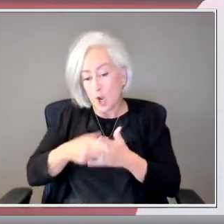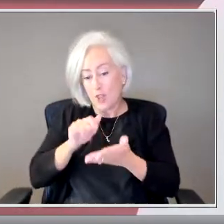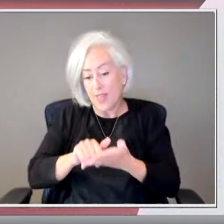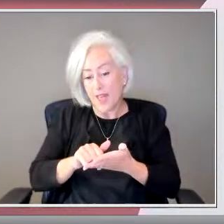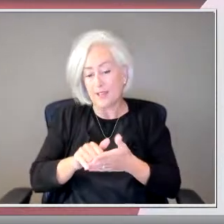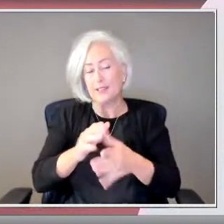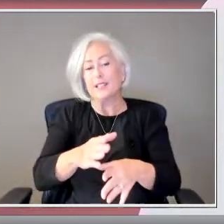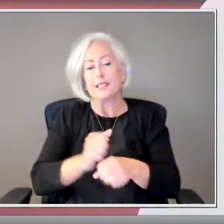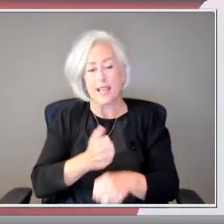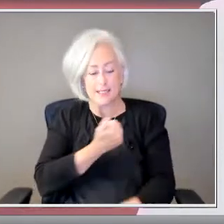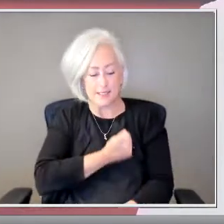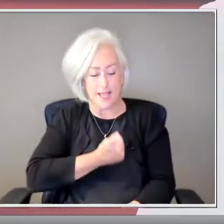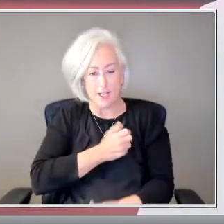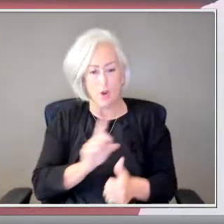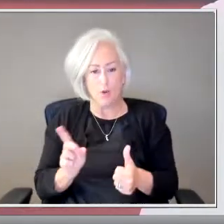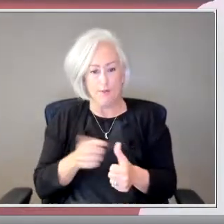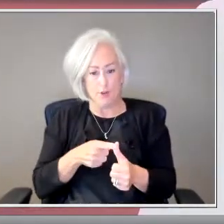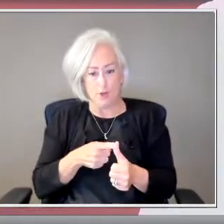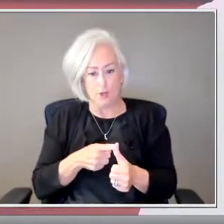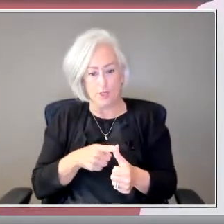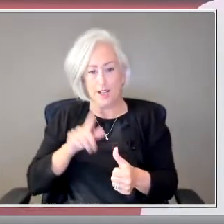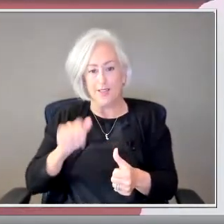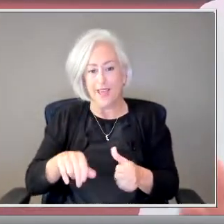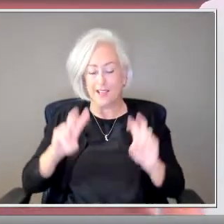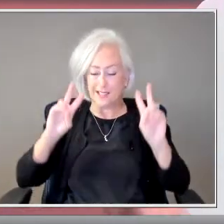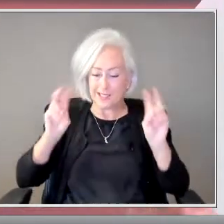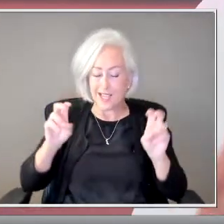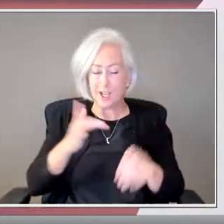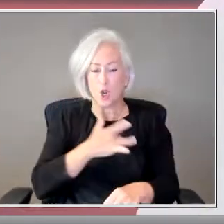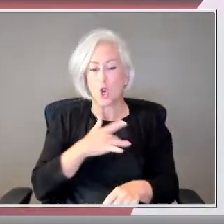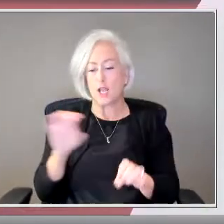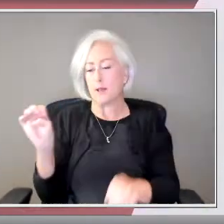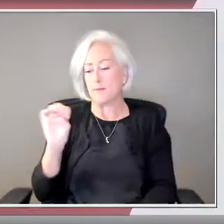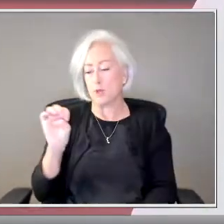and this is another cardiac emergency. People come in,